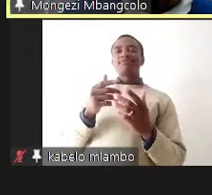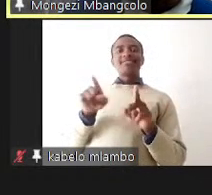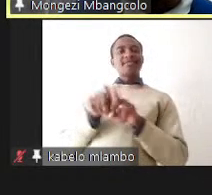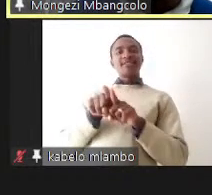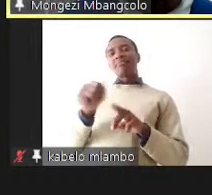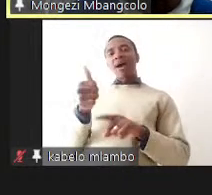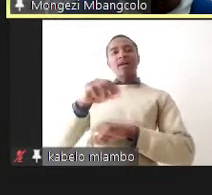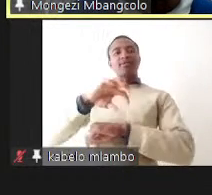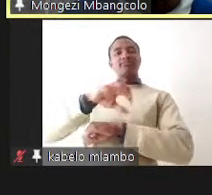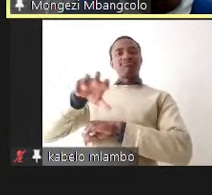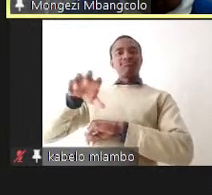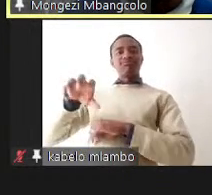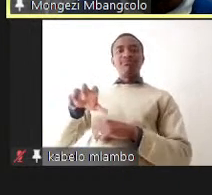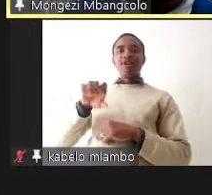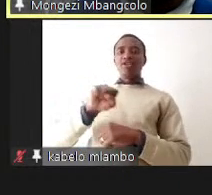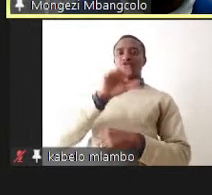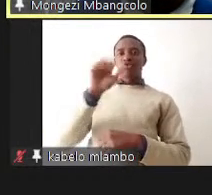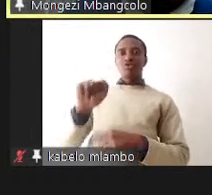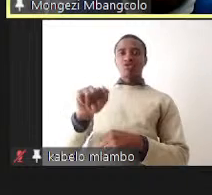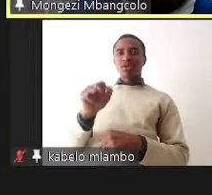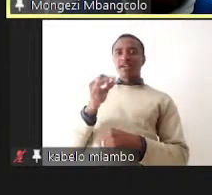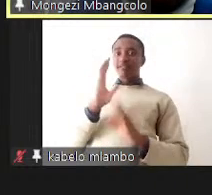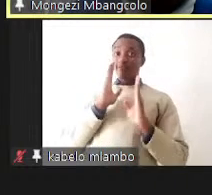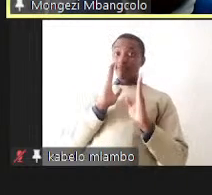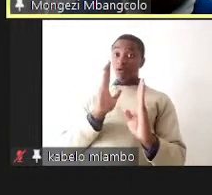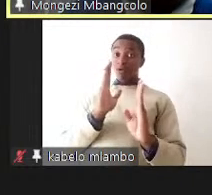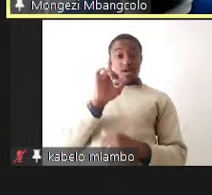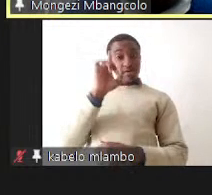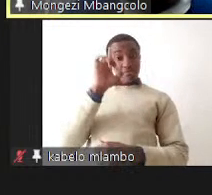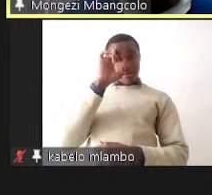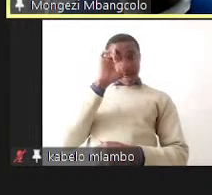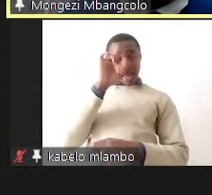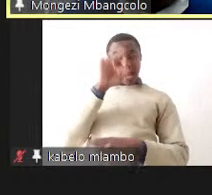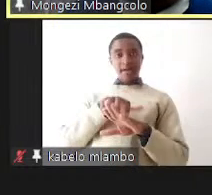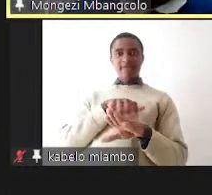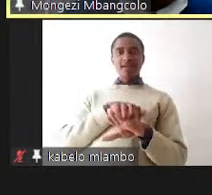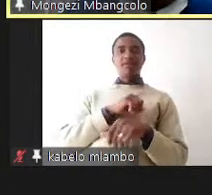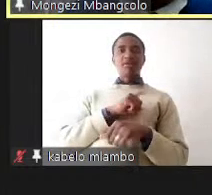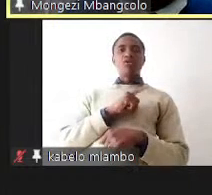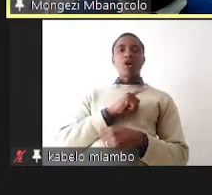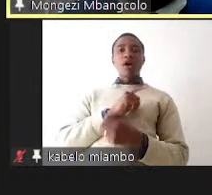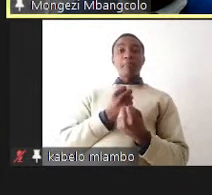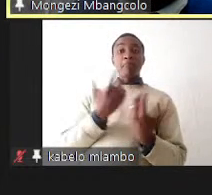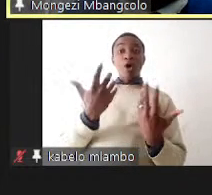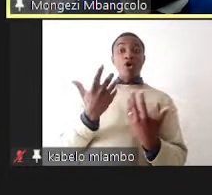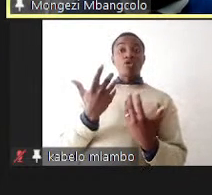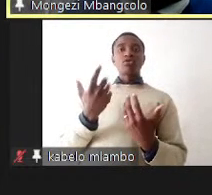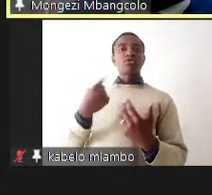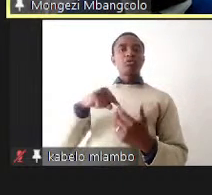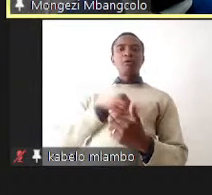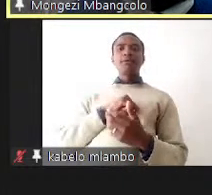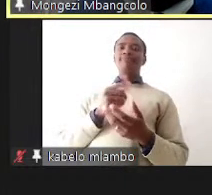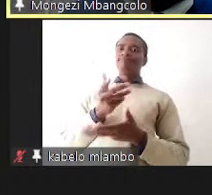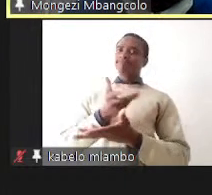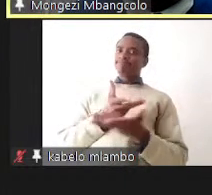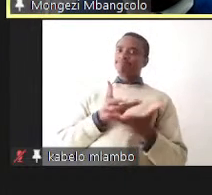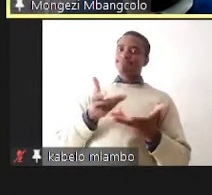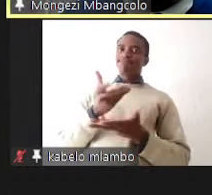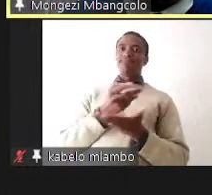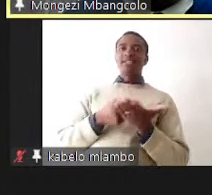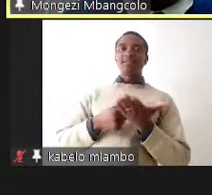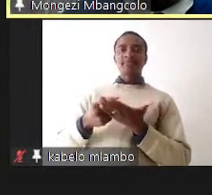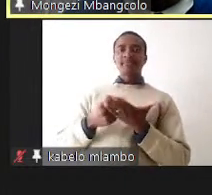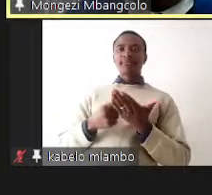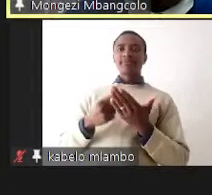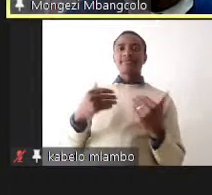when you talk about the black farmers, because most of what we are talking about begins or start